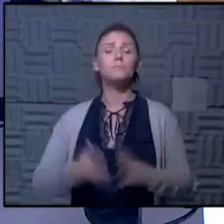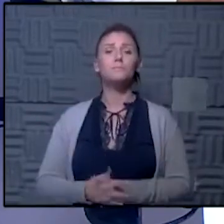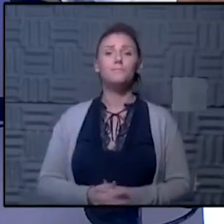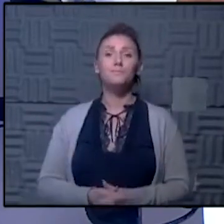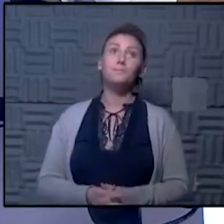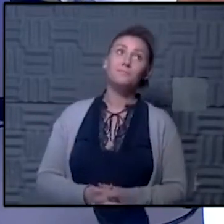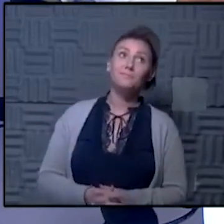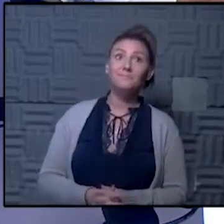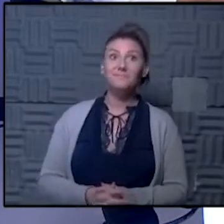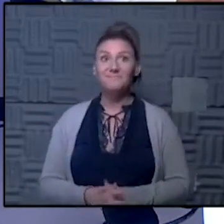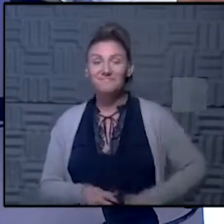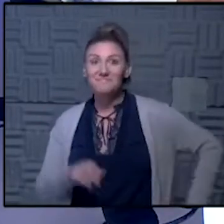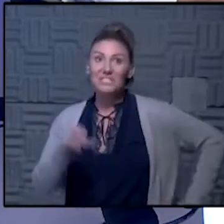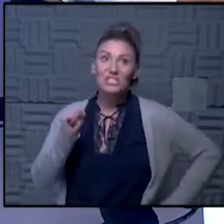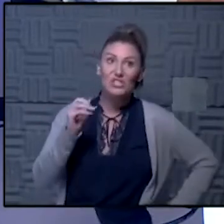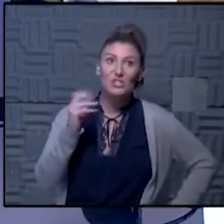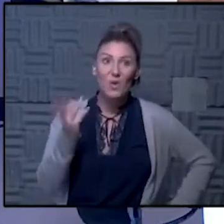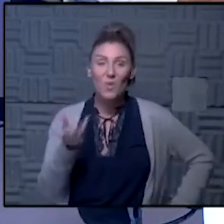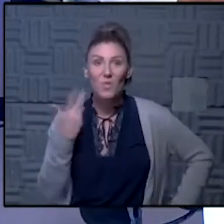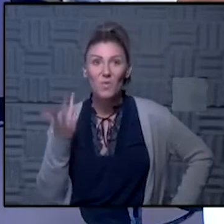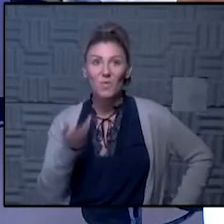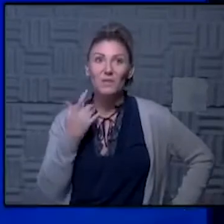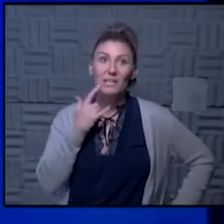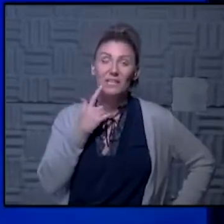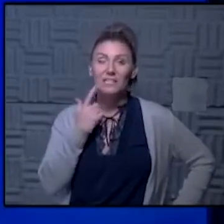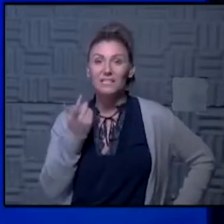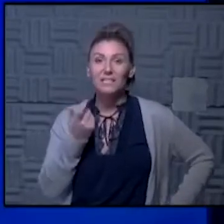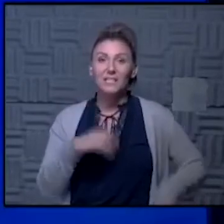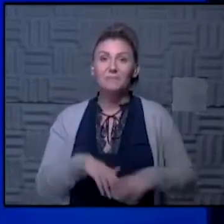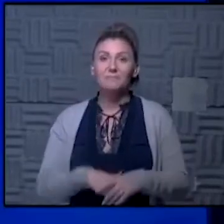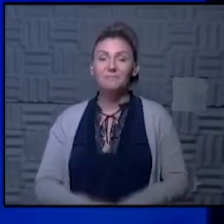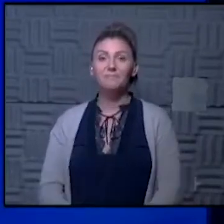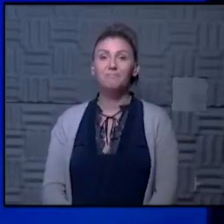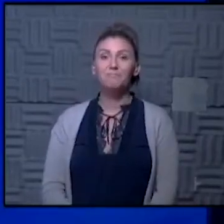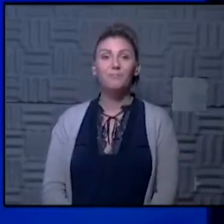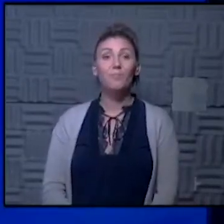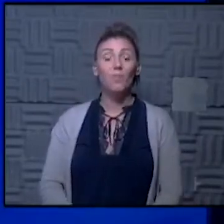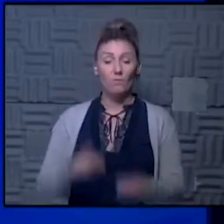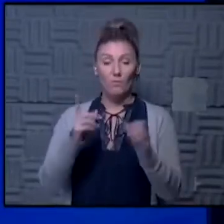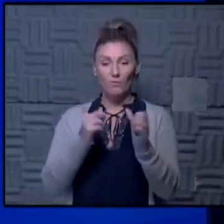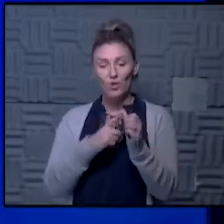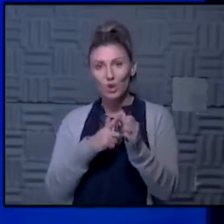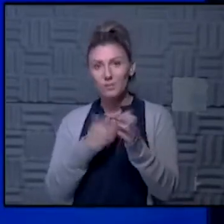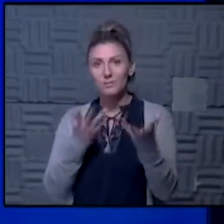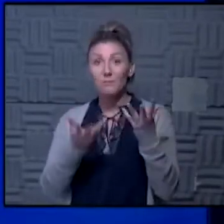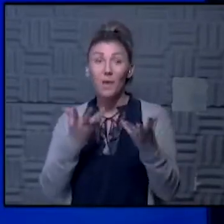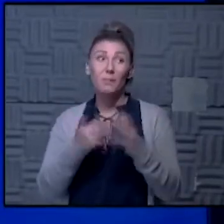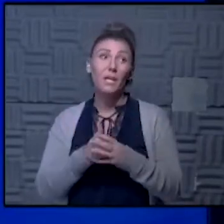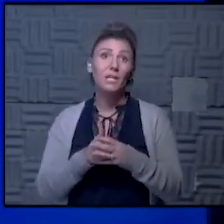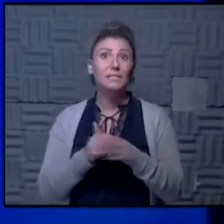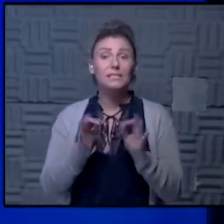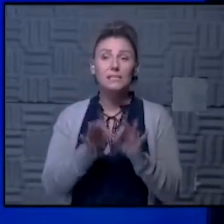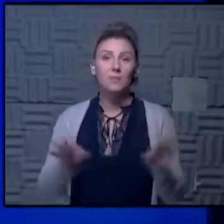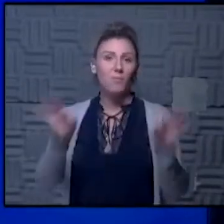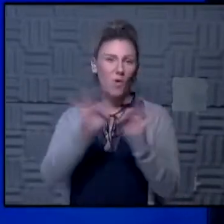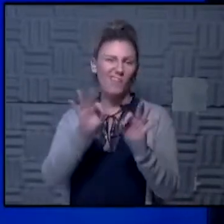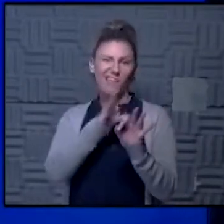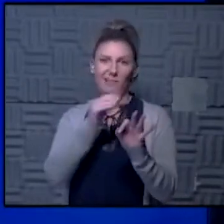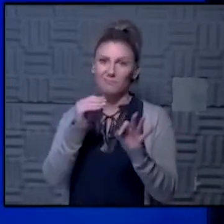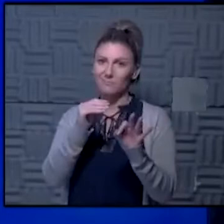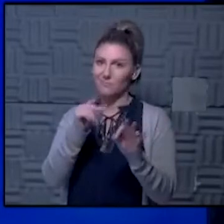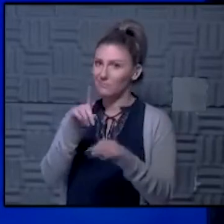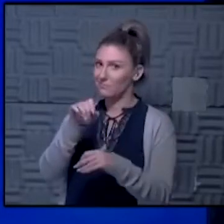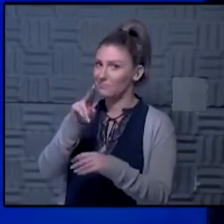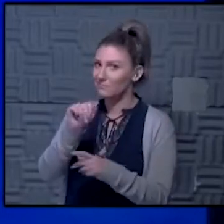So, a lot to unpack. yes. I think first, maybe it's important, and I'll let Dana